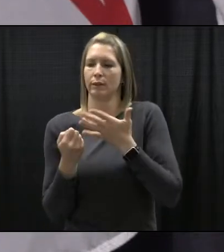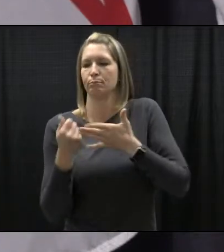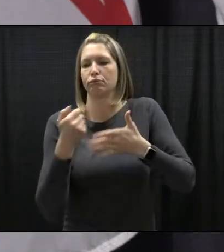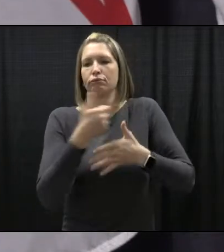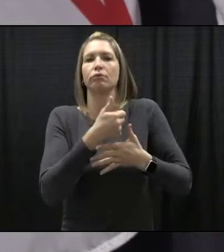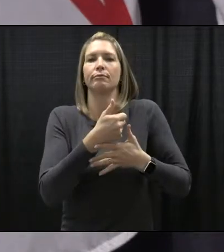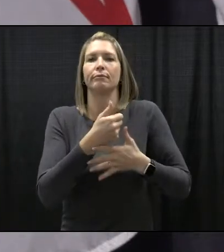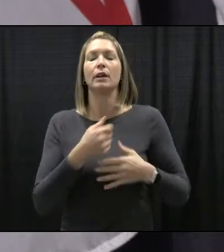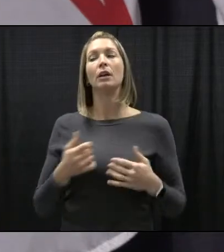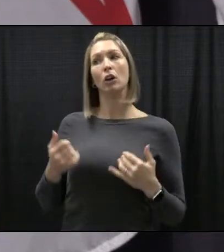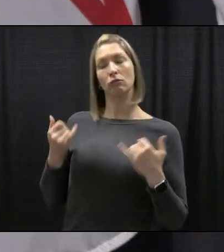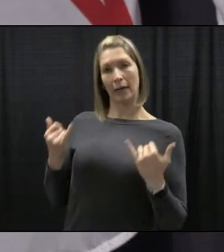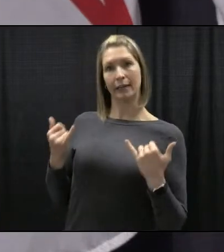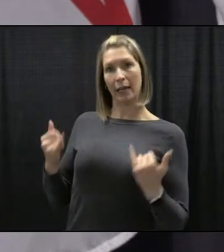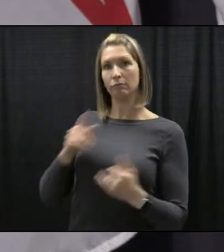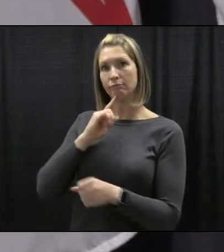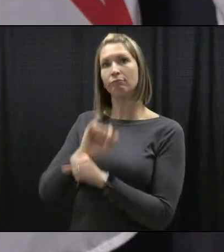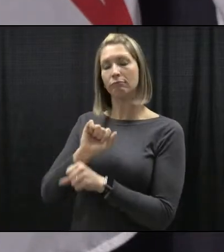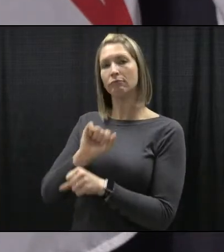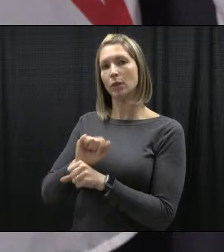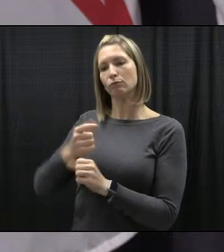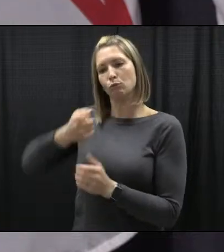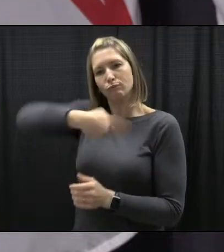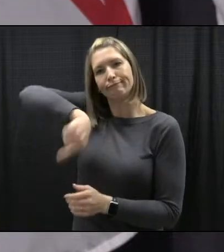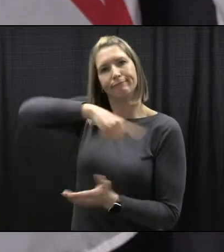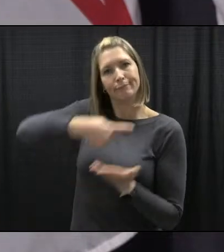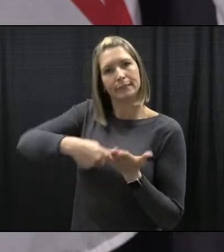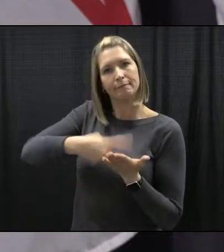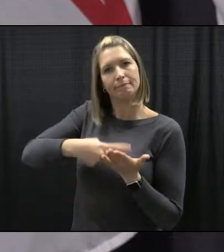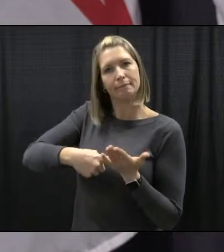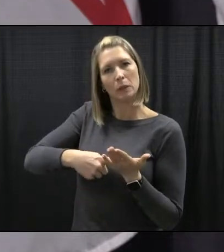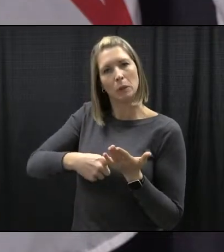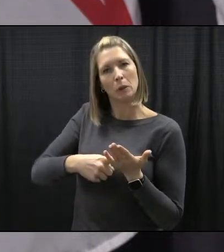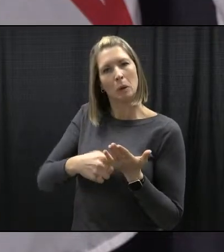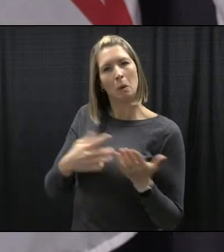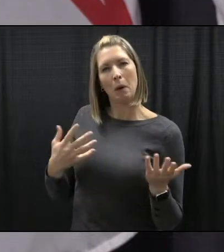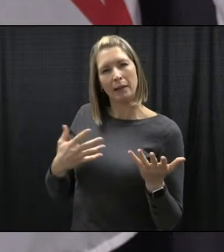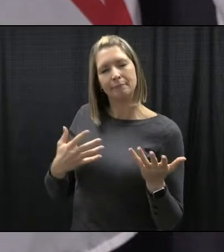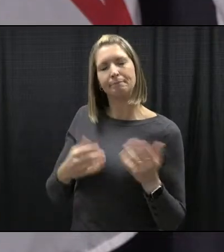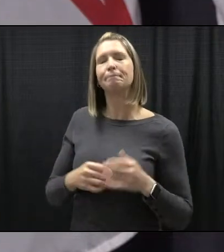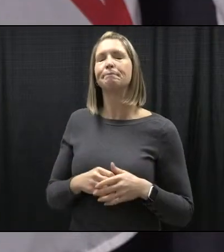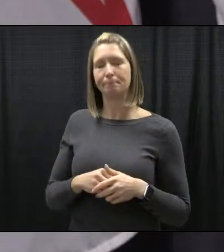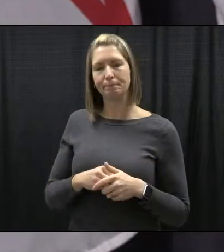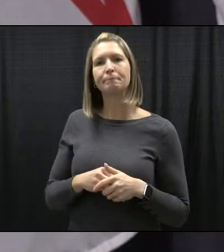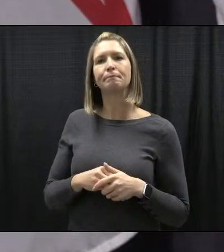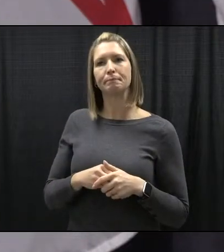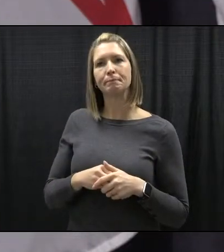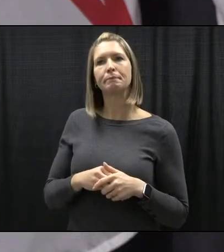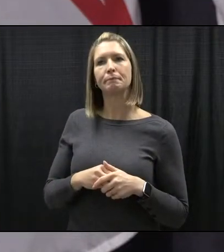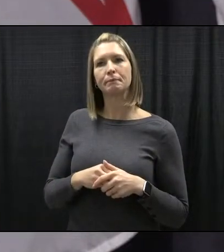about that now at this point as to what will change given how close we are.